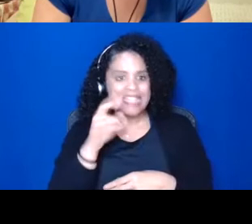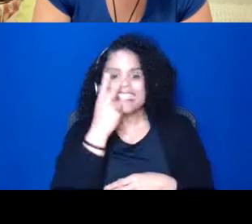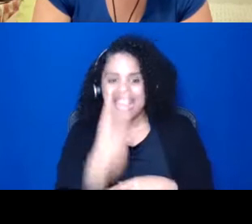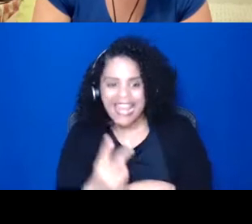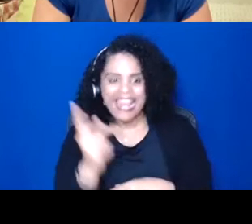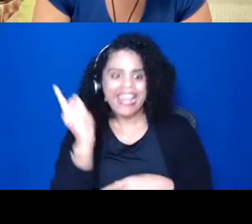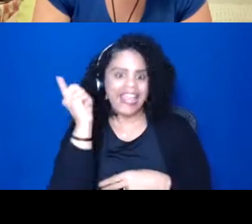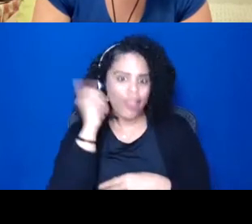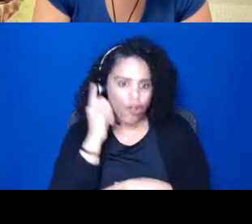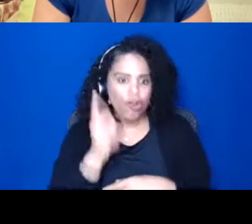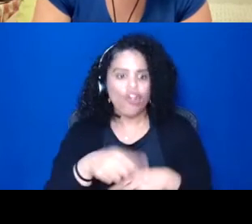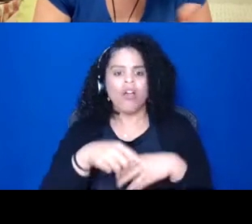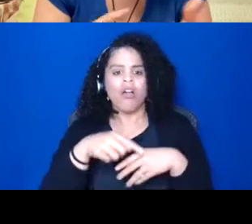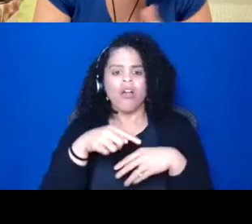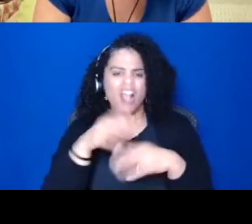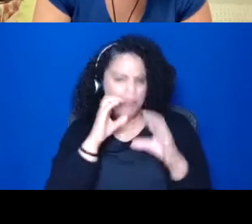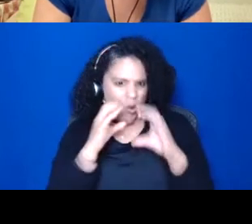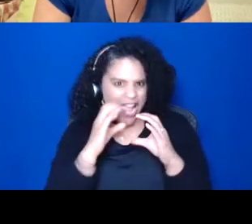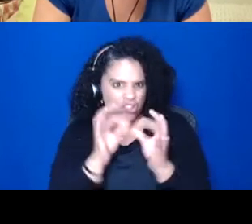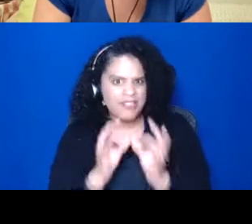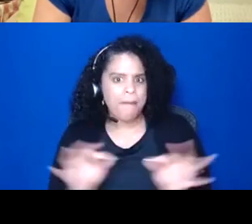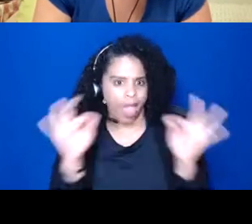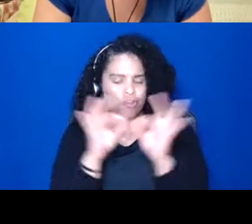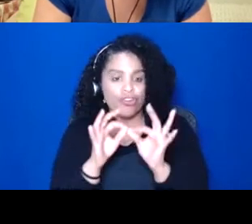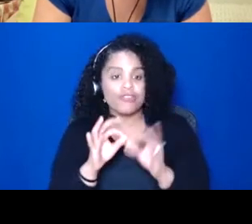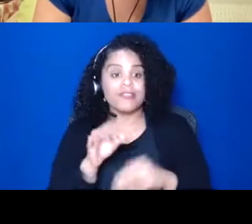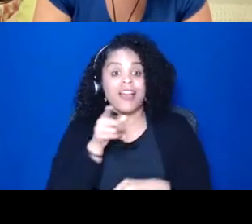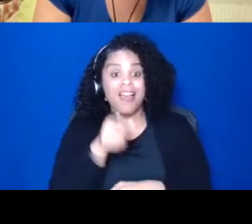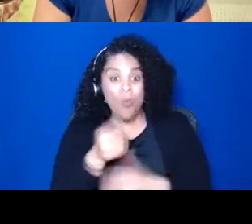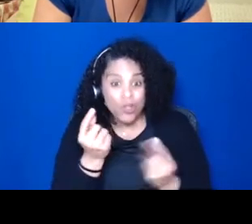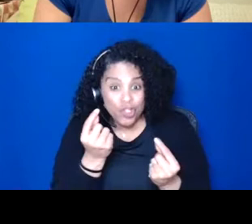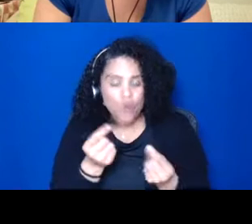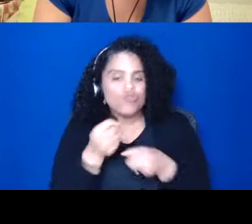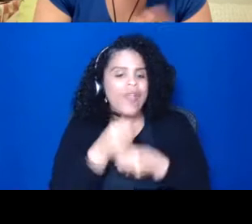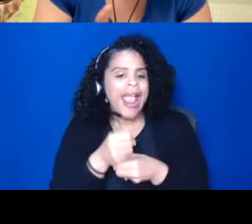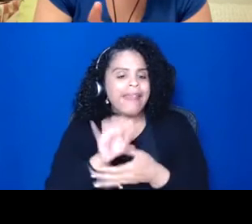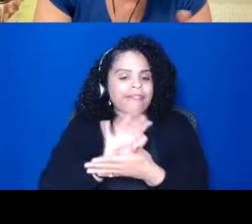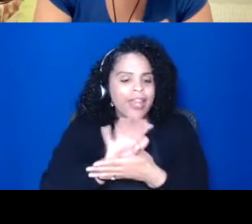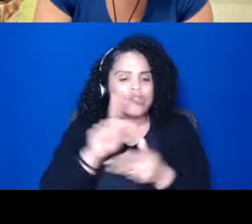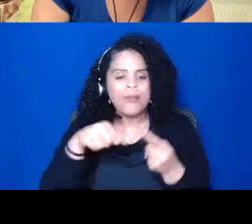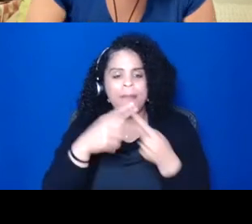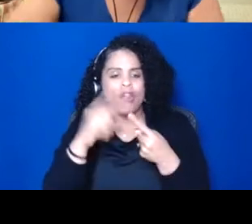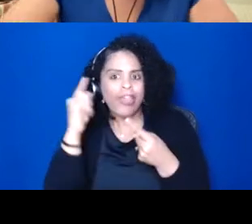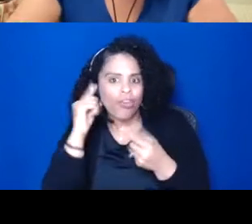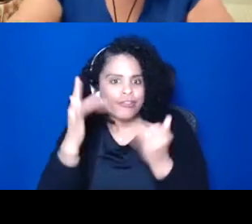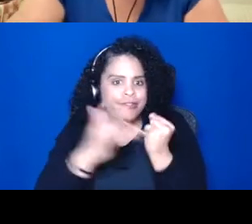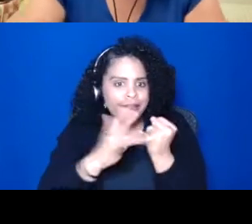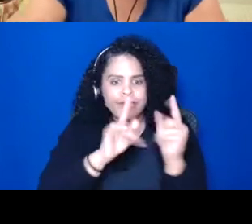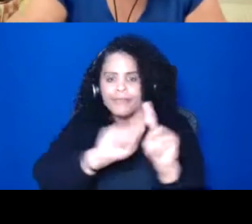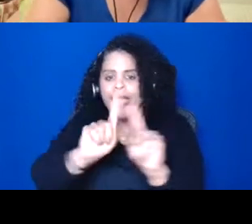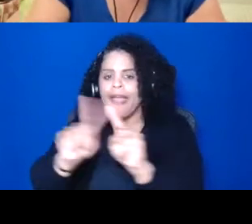Matters. And one thing that she does is create videos about hearing technologies of different